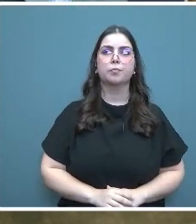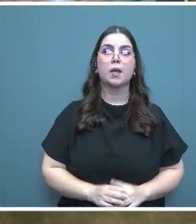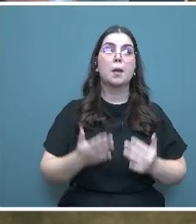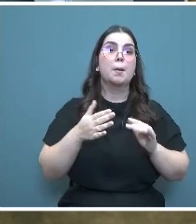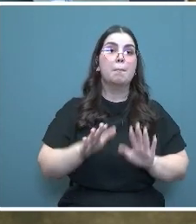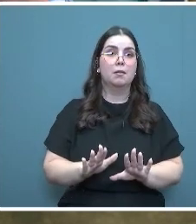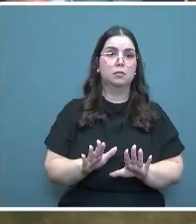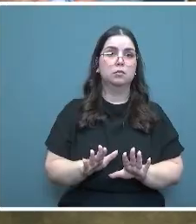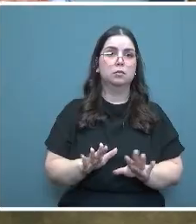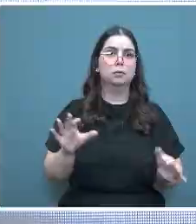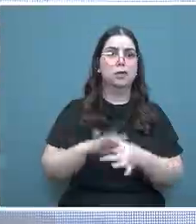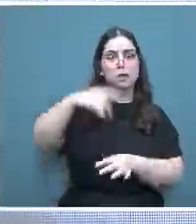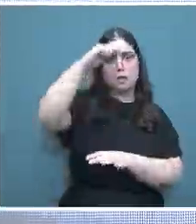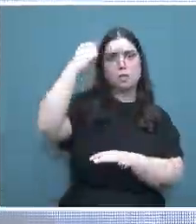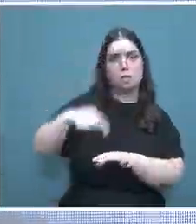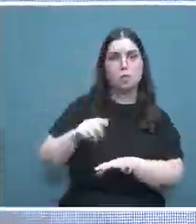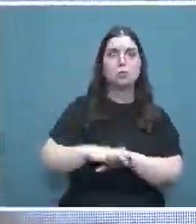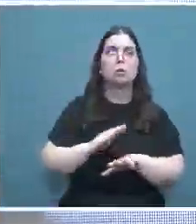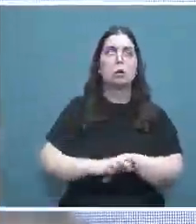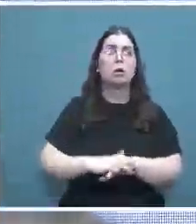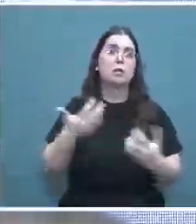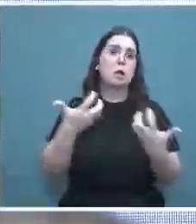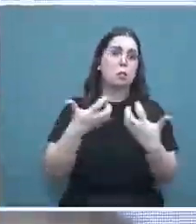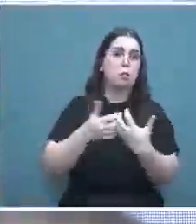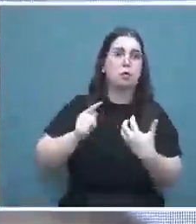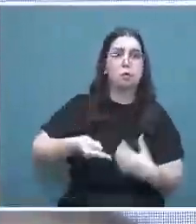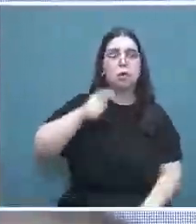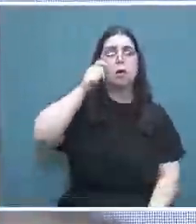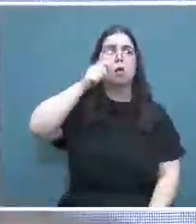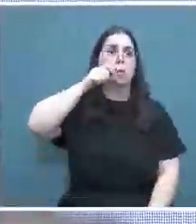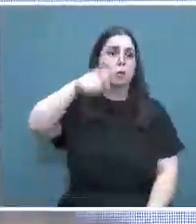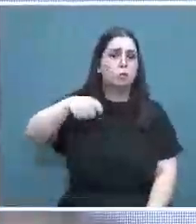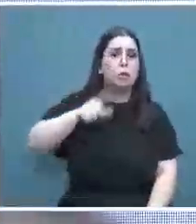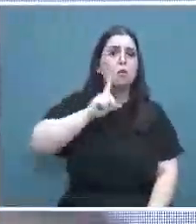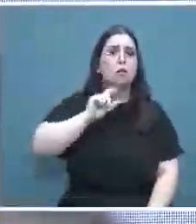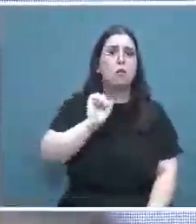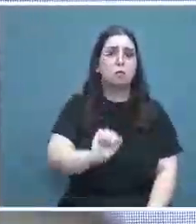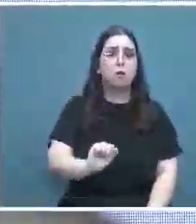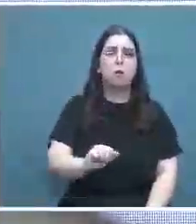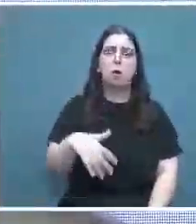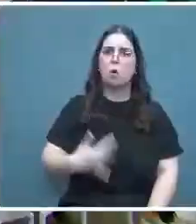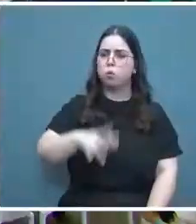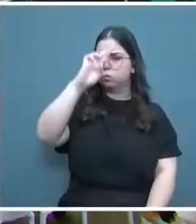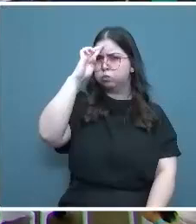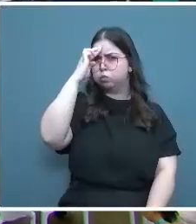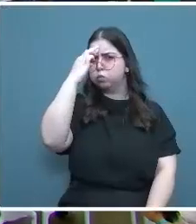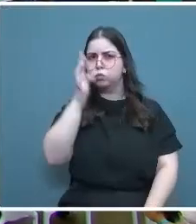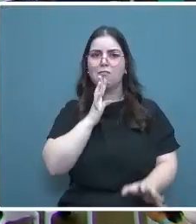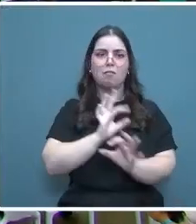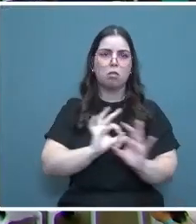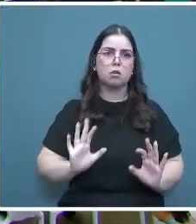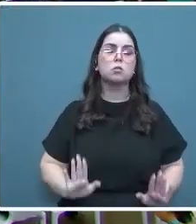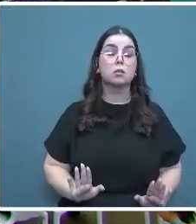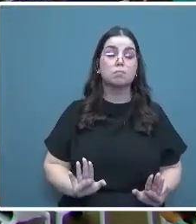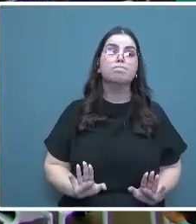But going through the difficulties facing with the war, Ukrainian women are showing incredible resilience. And